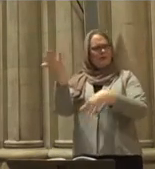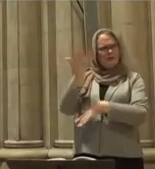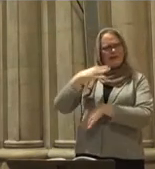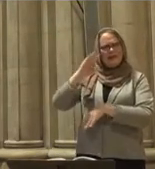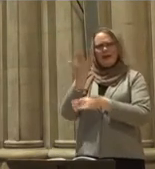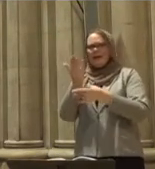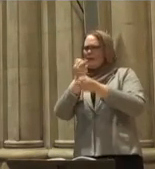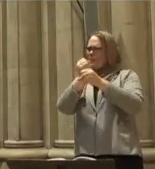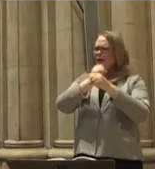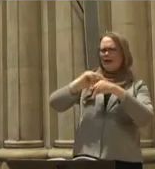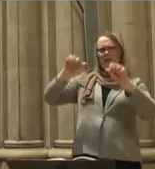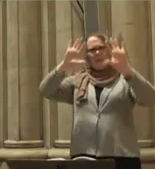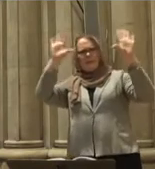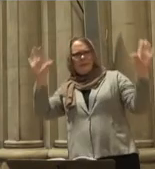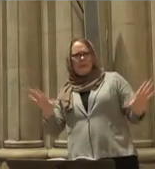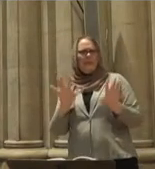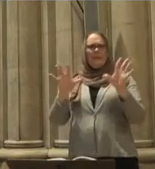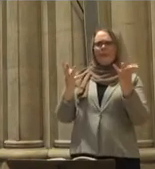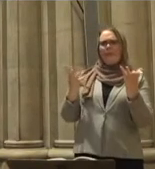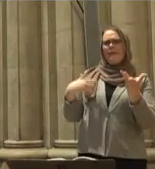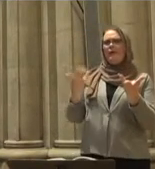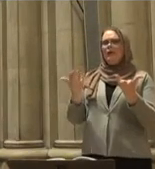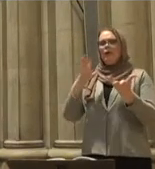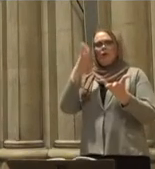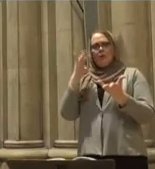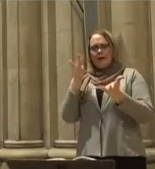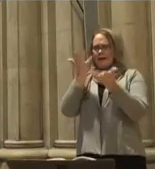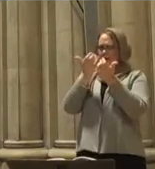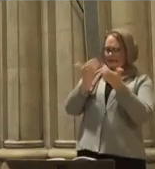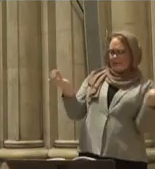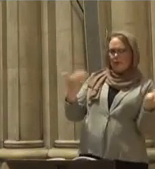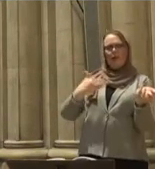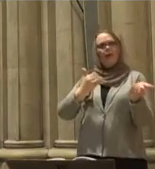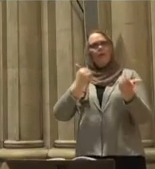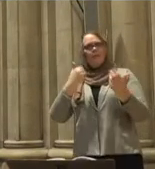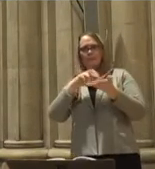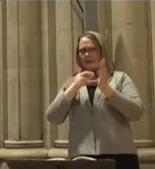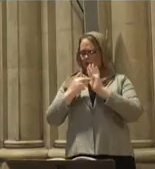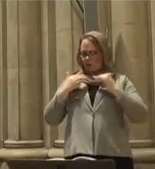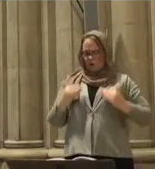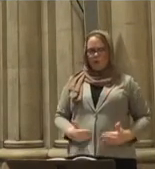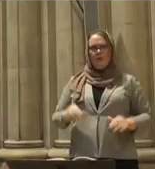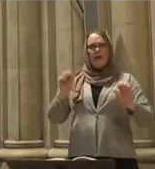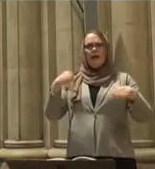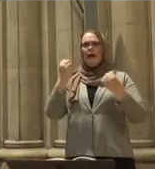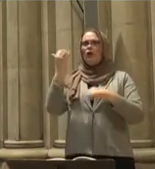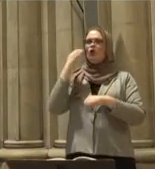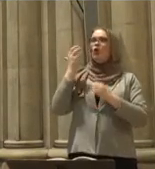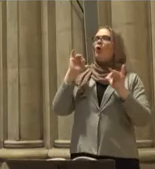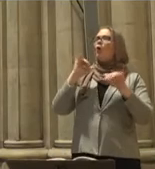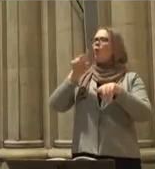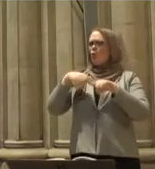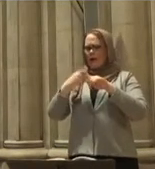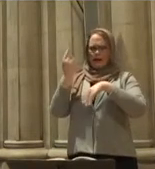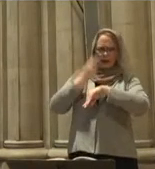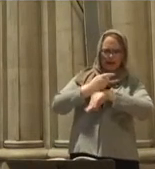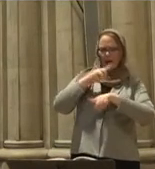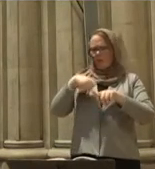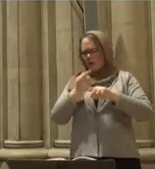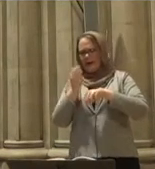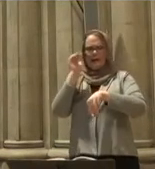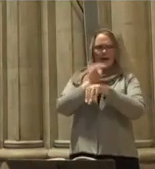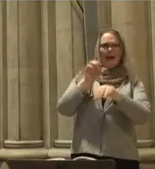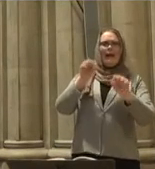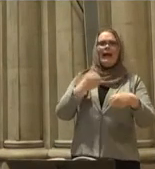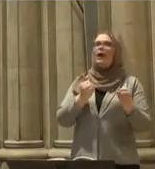light upon the earth, to rule over the day and over the night, and to separate the light from darkness.